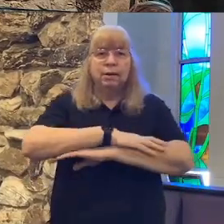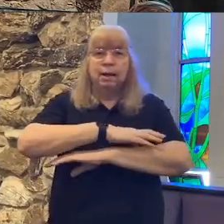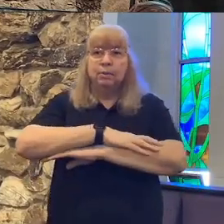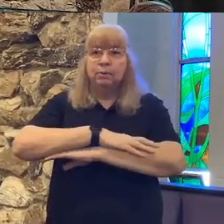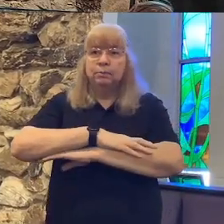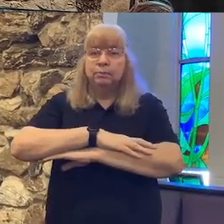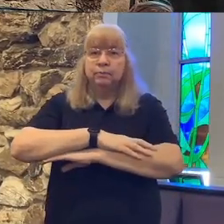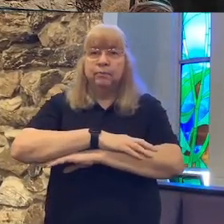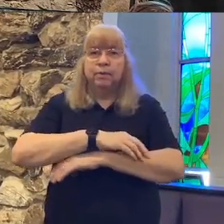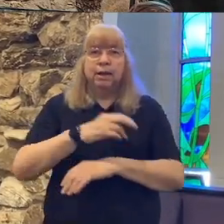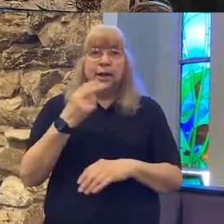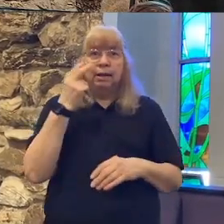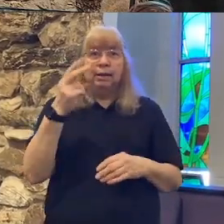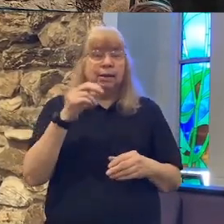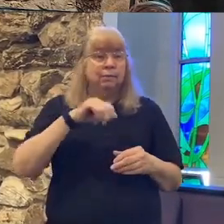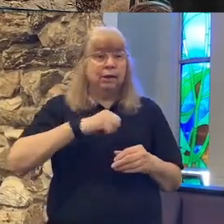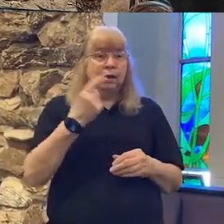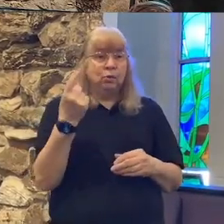See if anybody